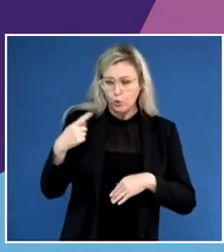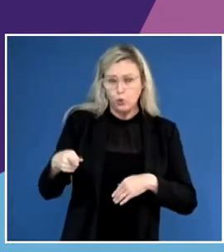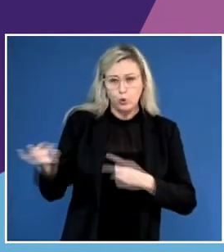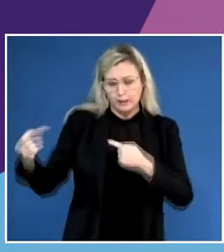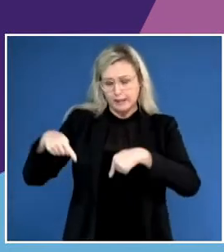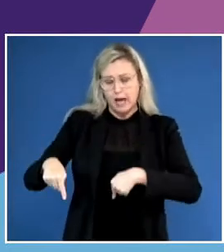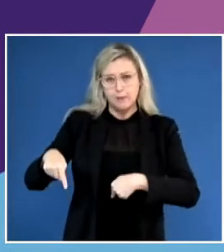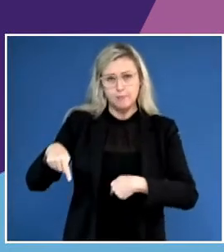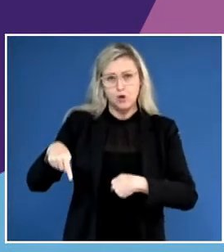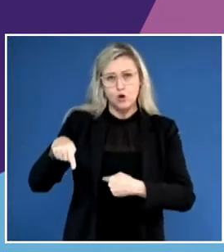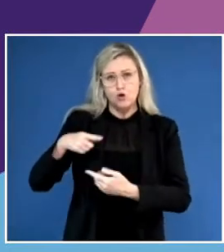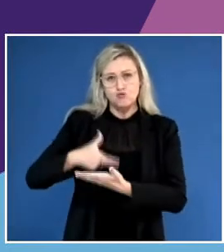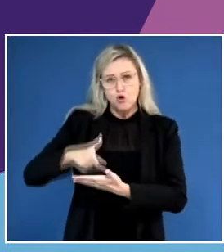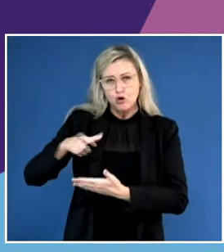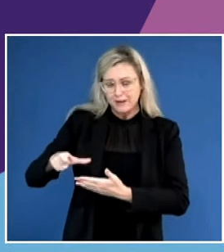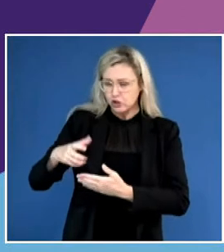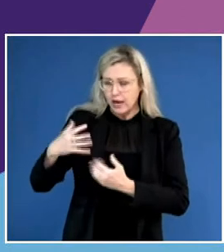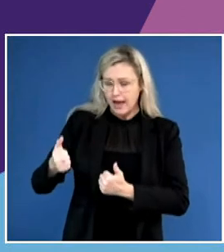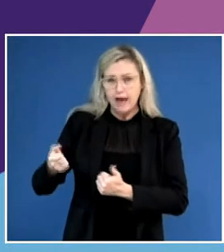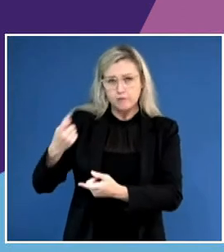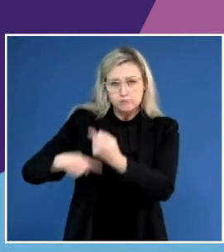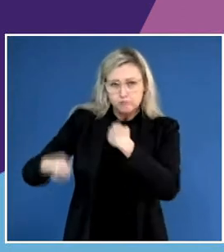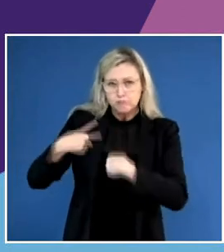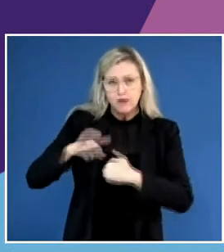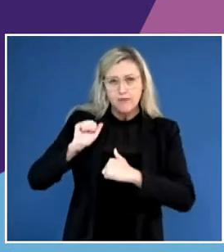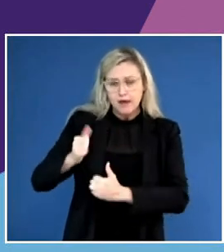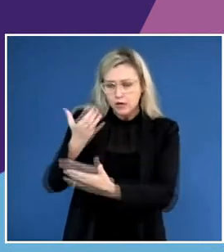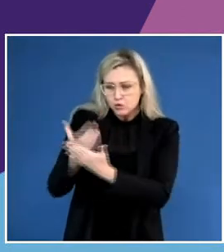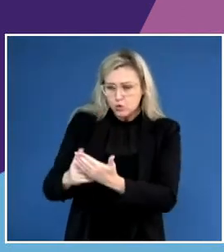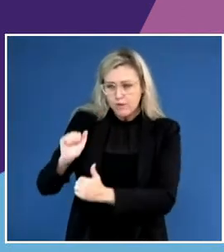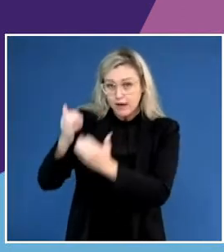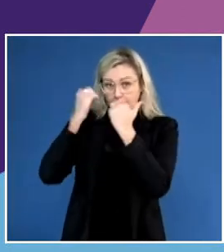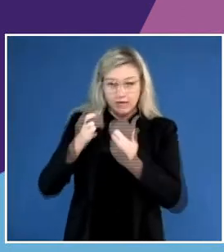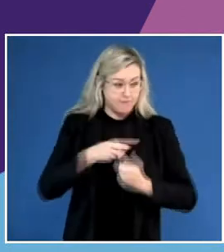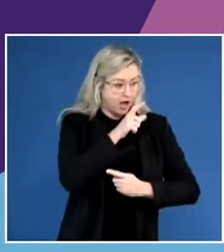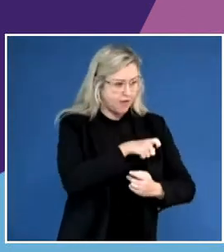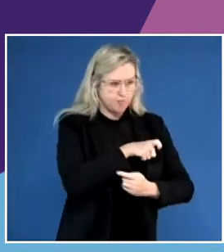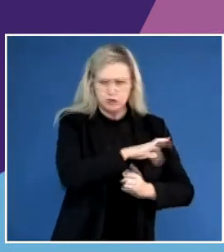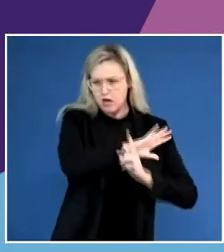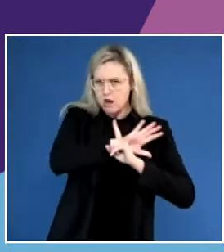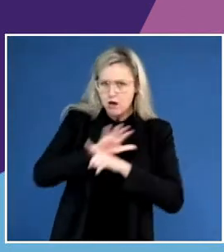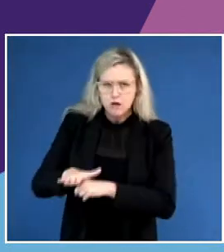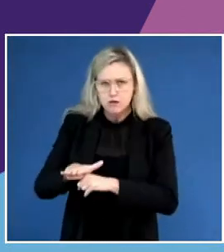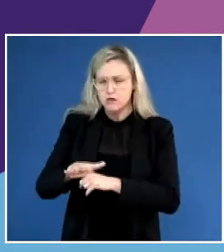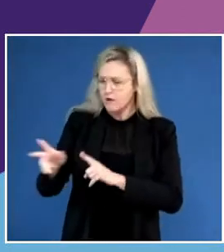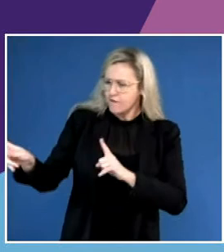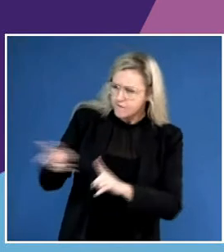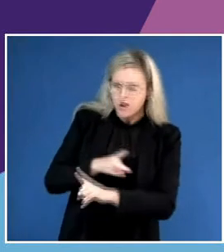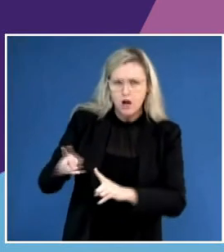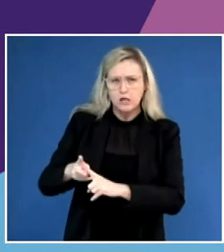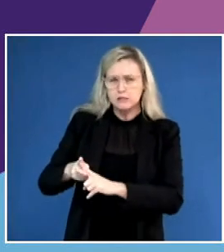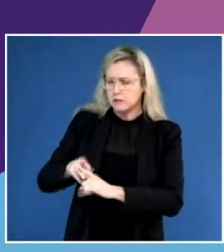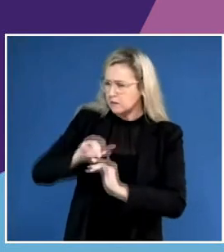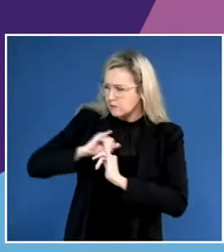a person on account of the person having appeared as a witness before the Royal Commission or given evidence before the